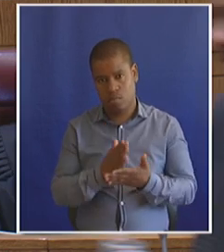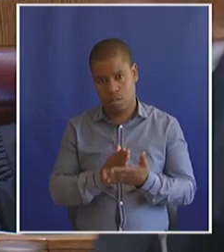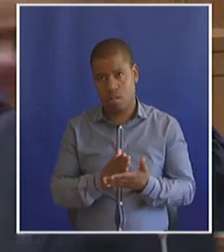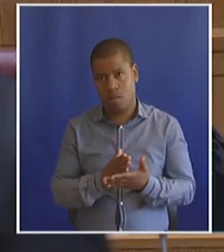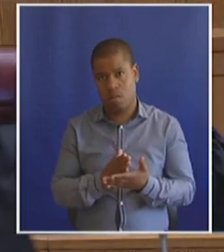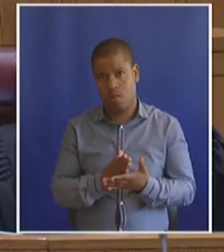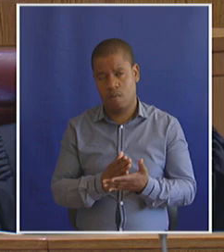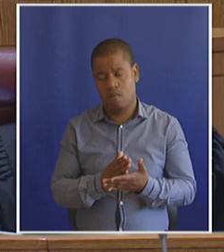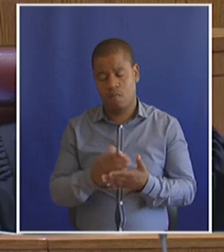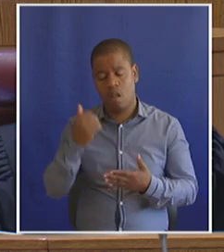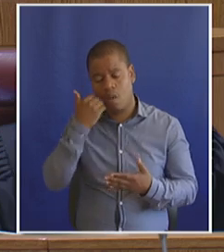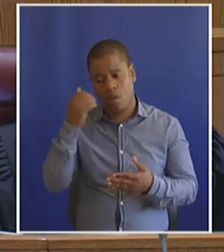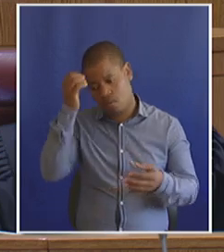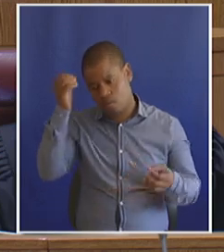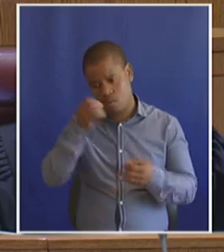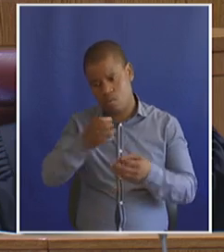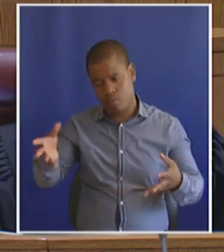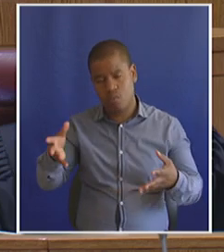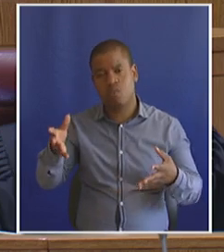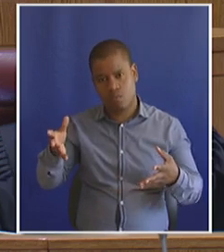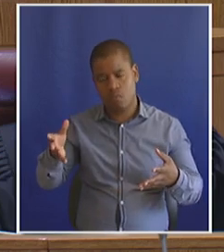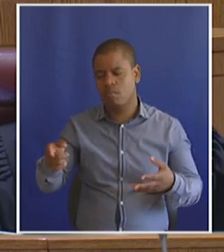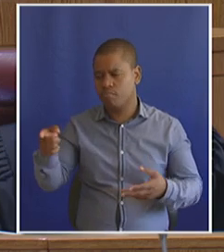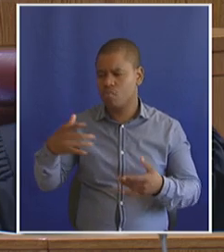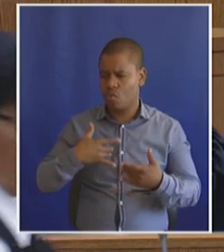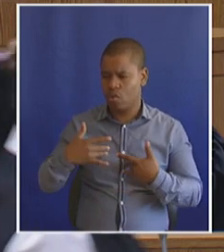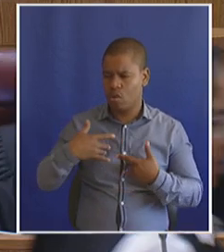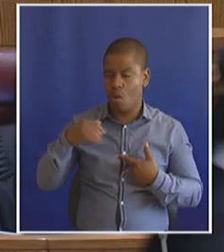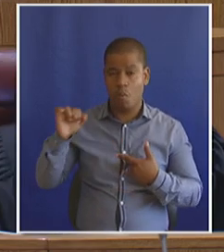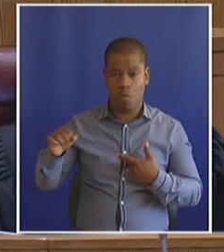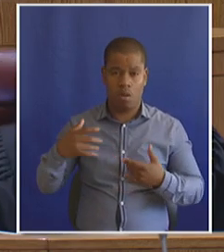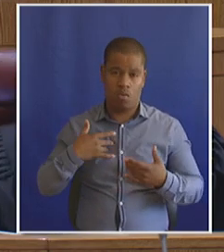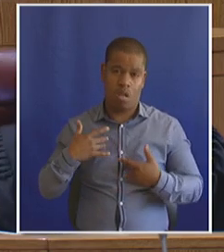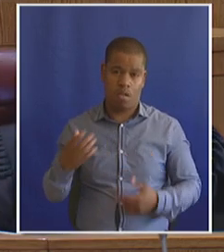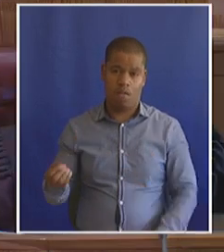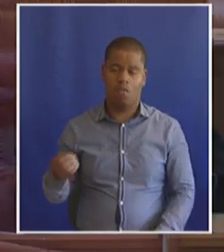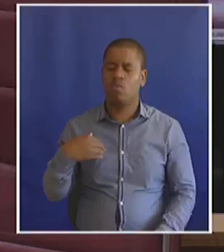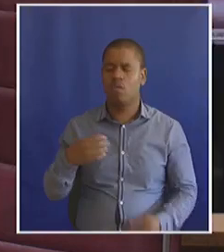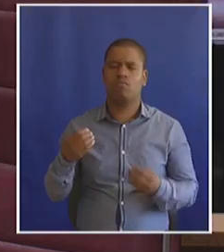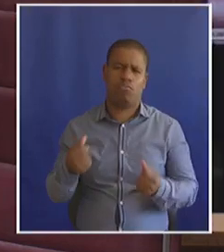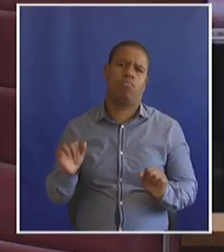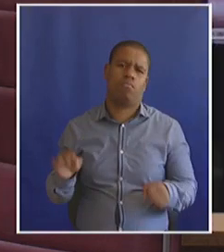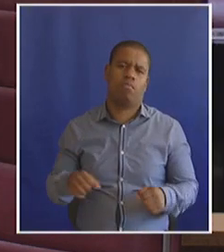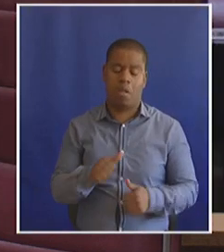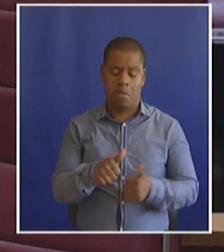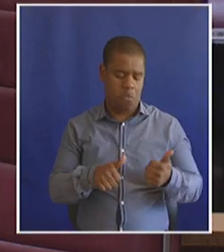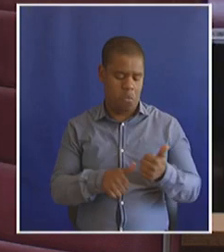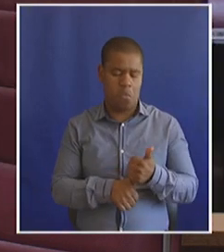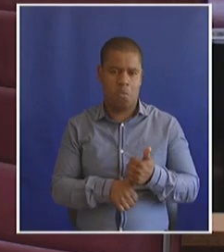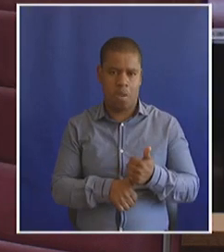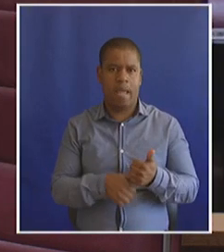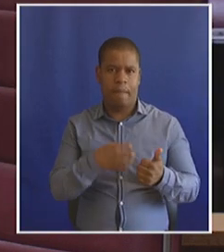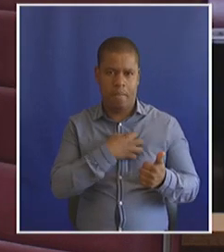that her concerns have been addressed. The Deputy Minister would not be